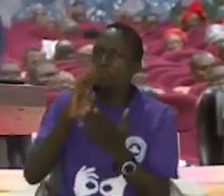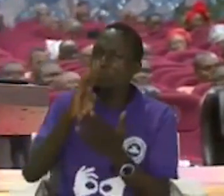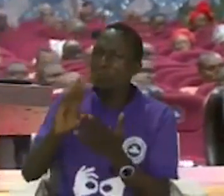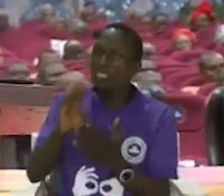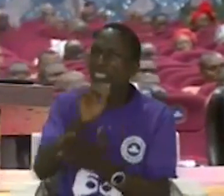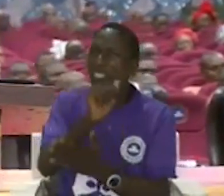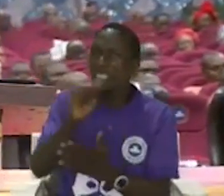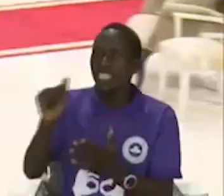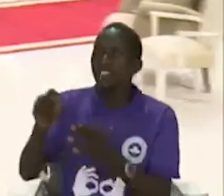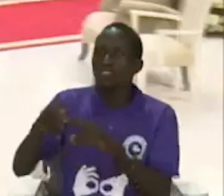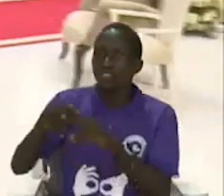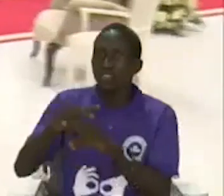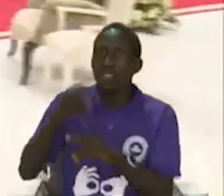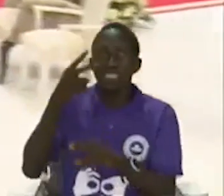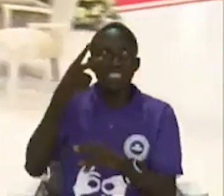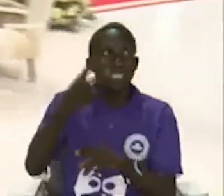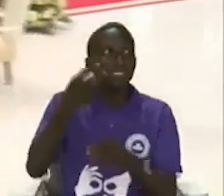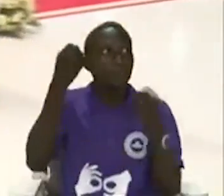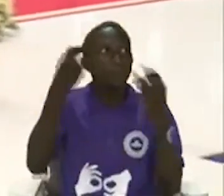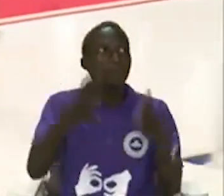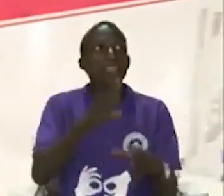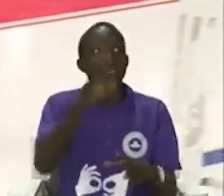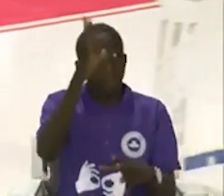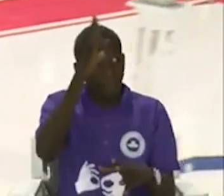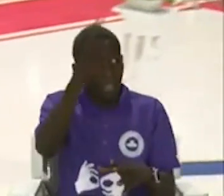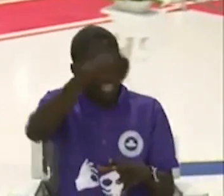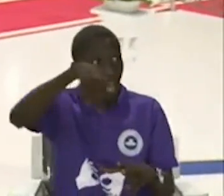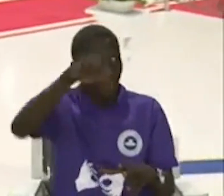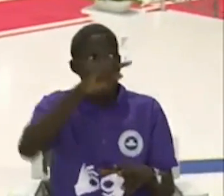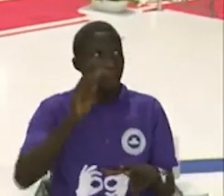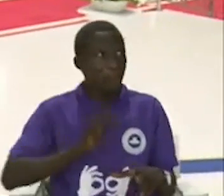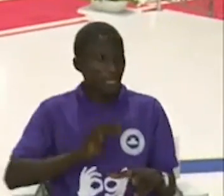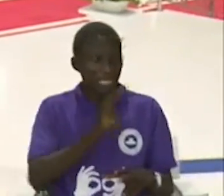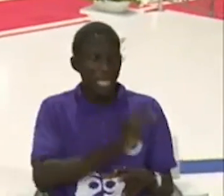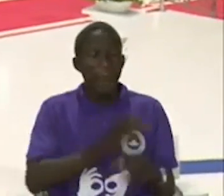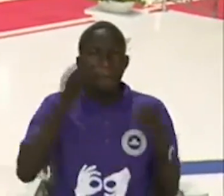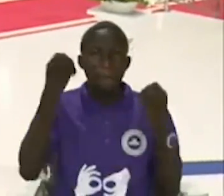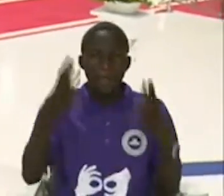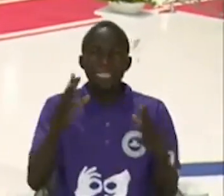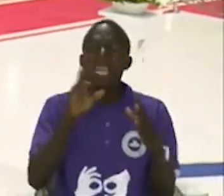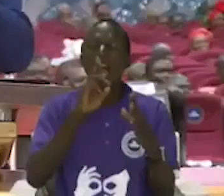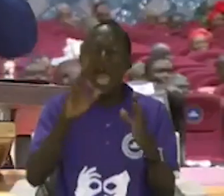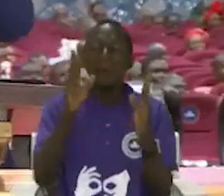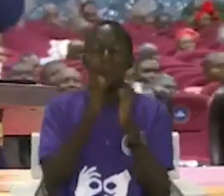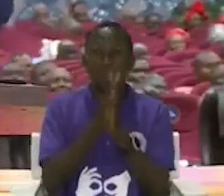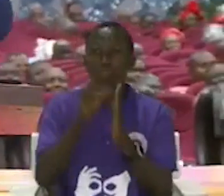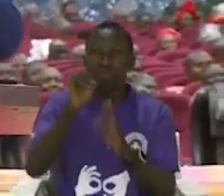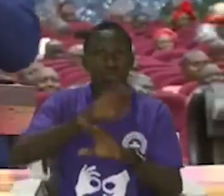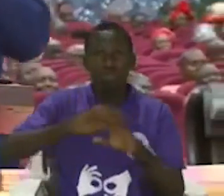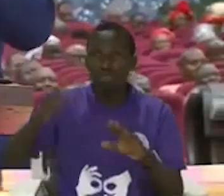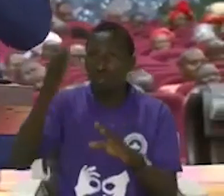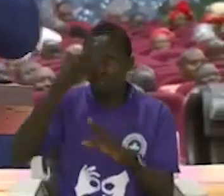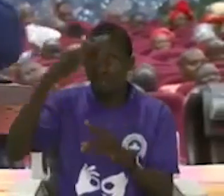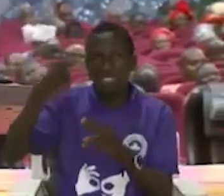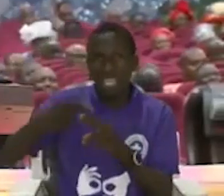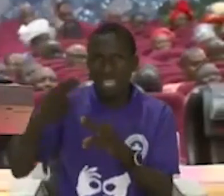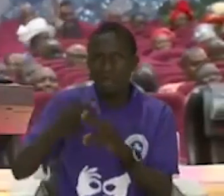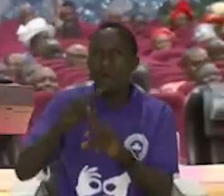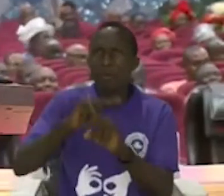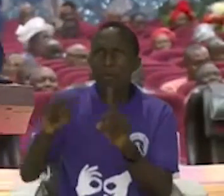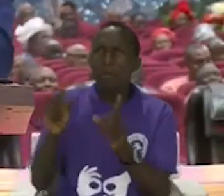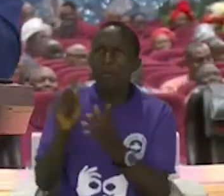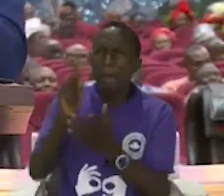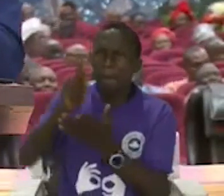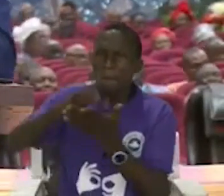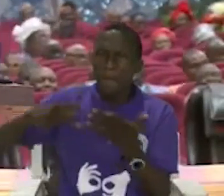that are seated there. Many of them have been playing the role of the salt for many years. You don't even know their name, but they are part of the